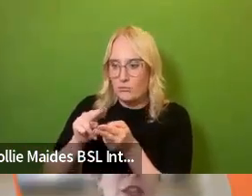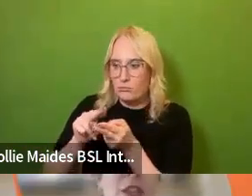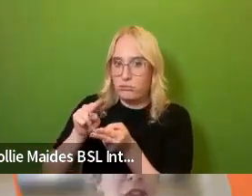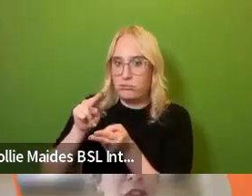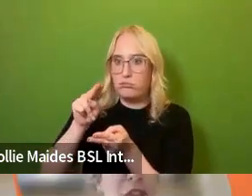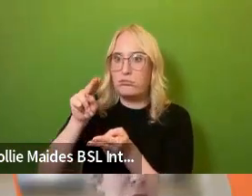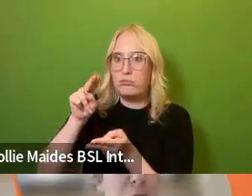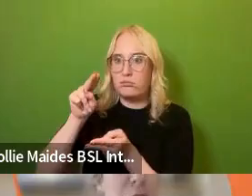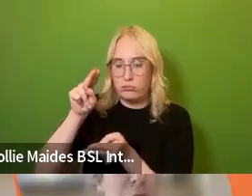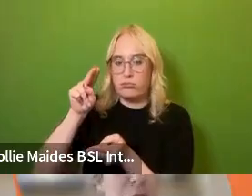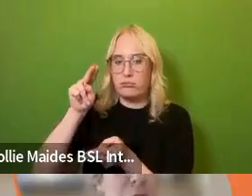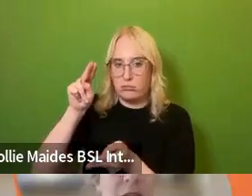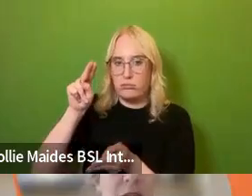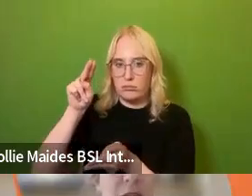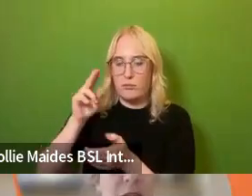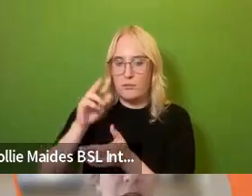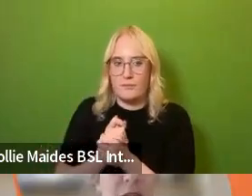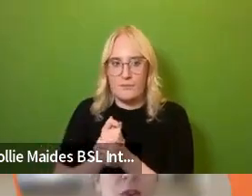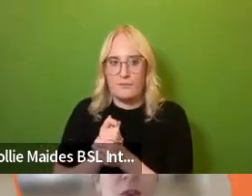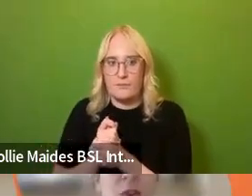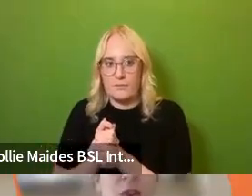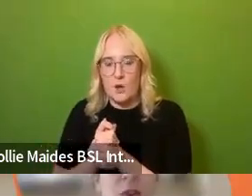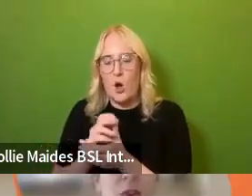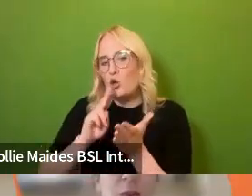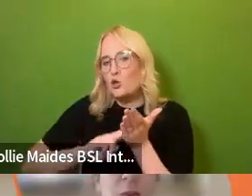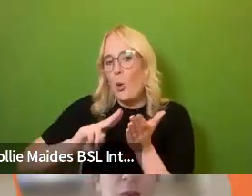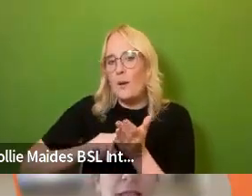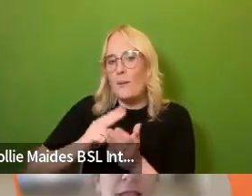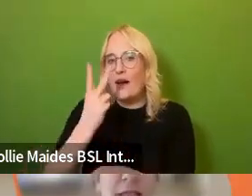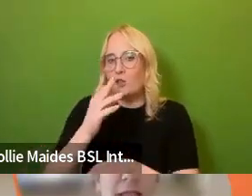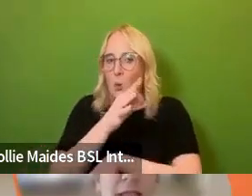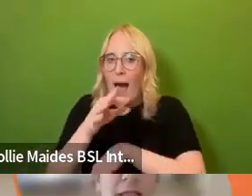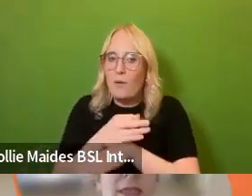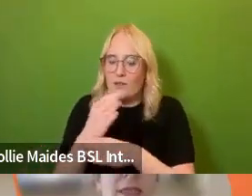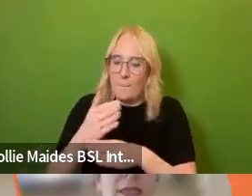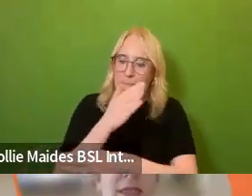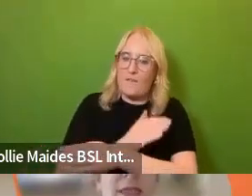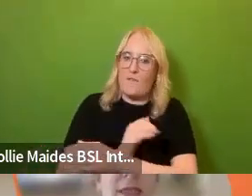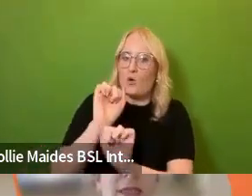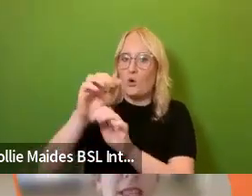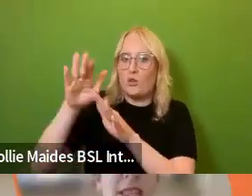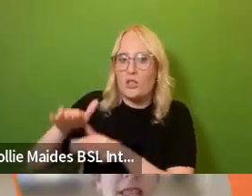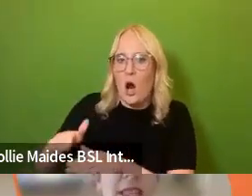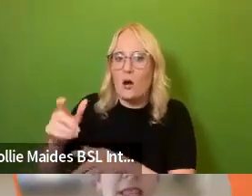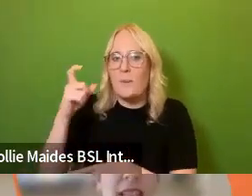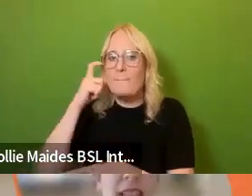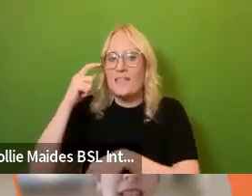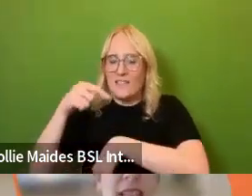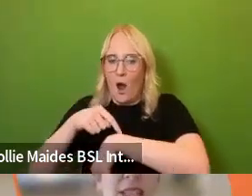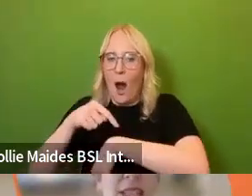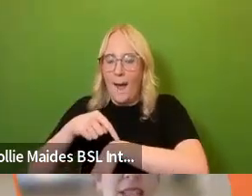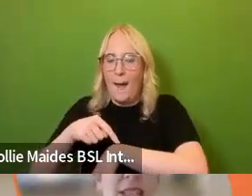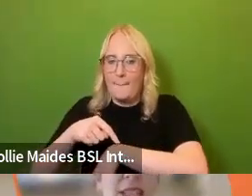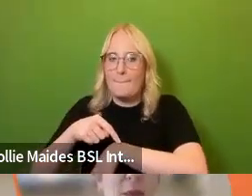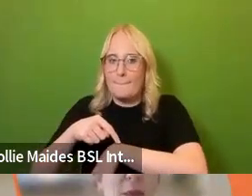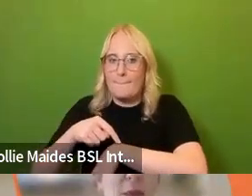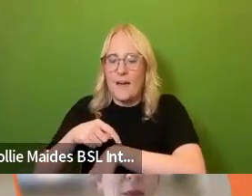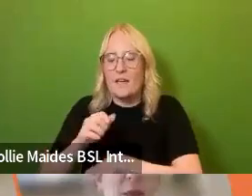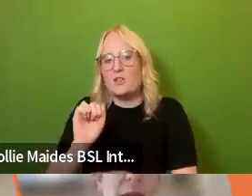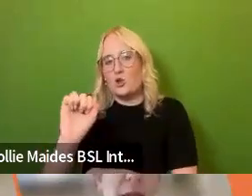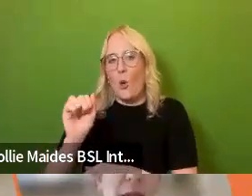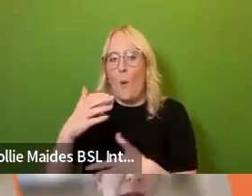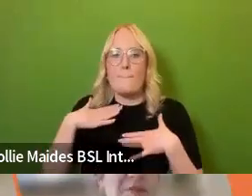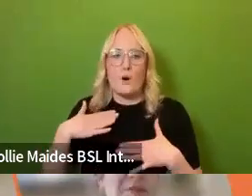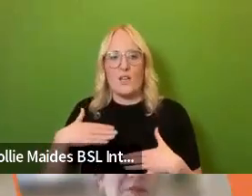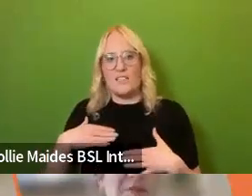usually about 2 hours before your child's usual bedtime. That's the body's way of signalling that it's time to wind